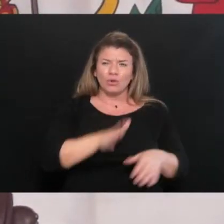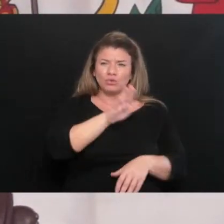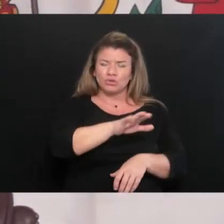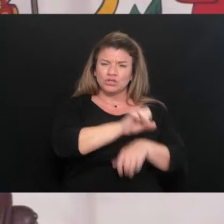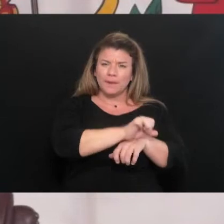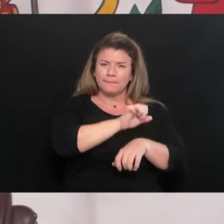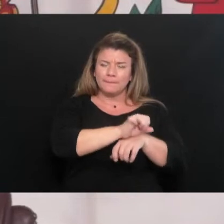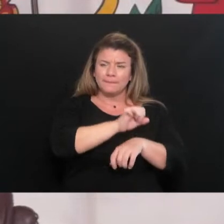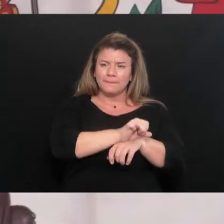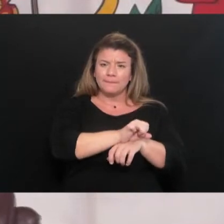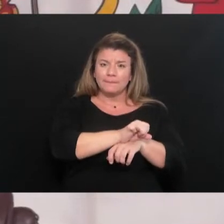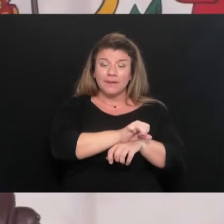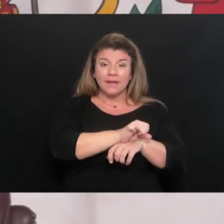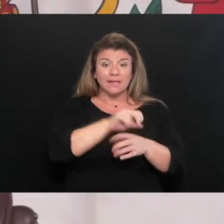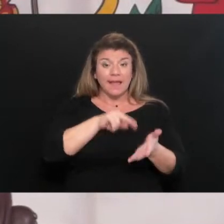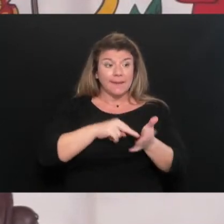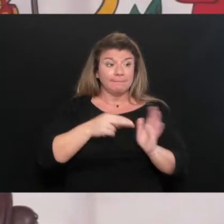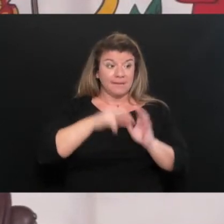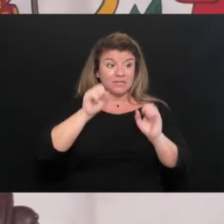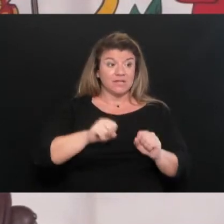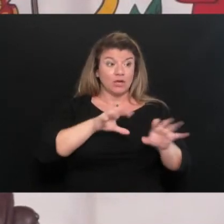maybe even leave West Virginia.